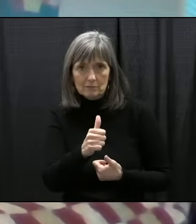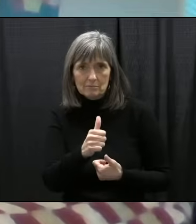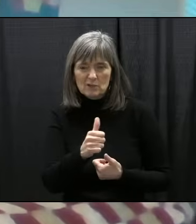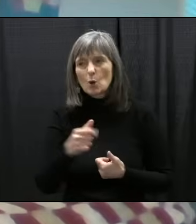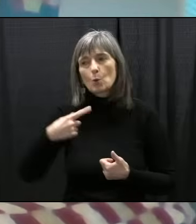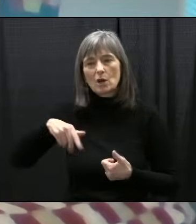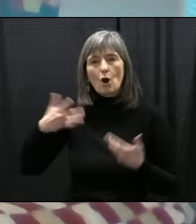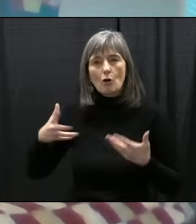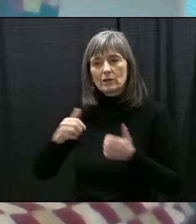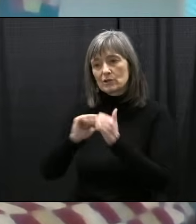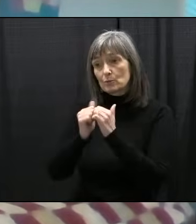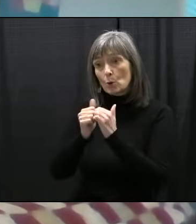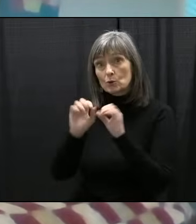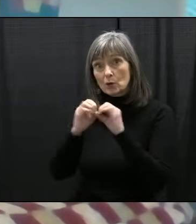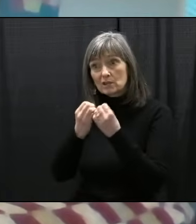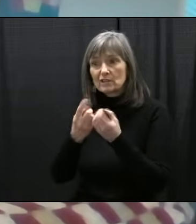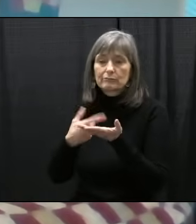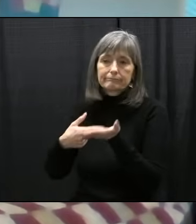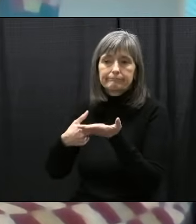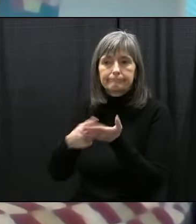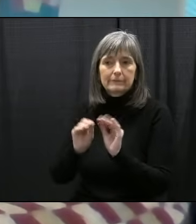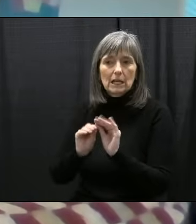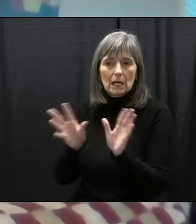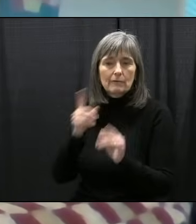clarify that with sporting organizations.